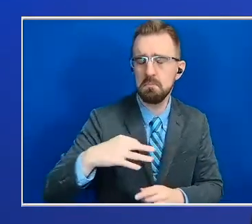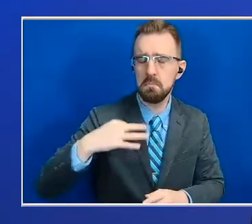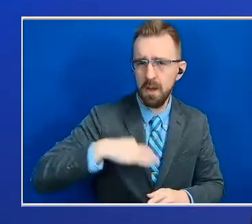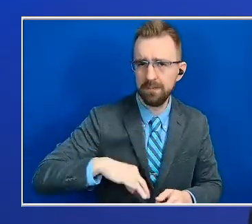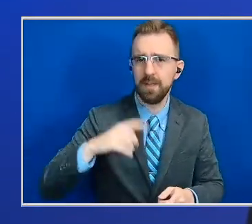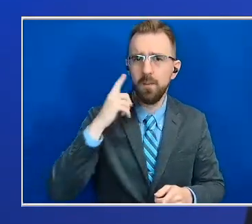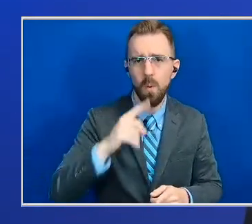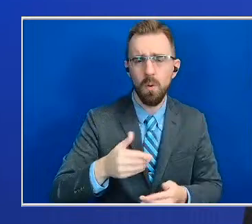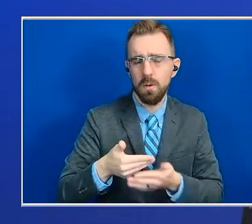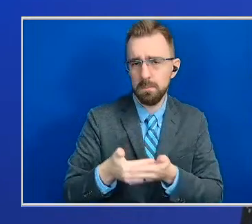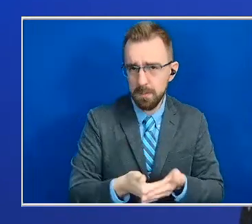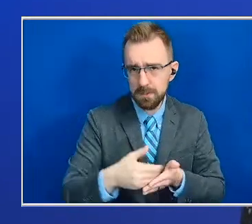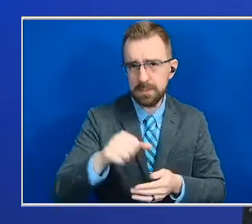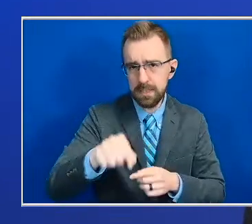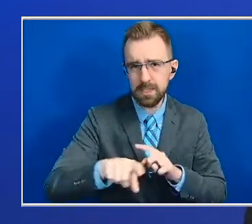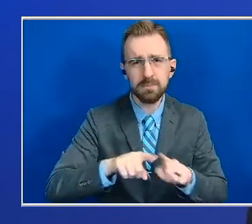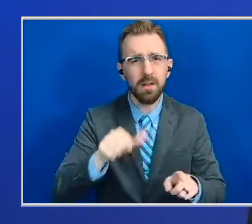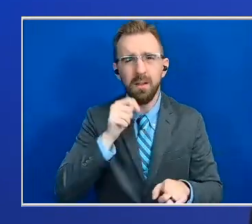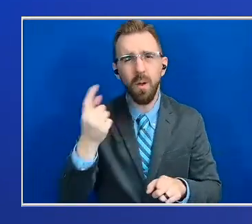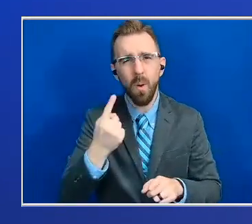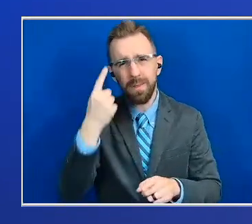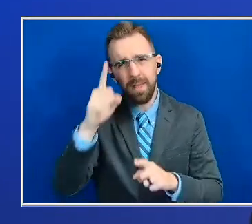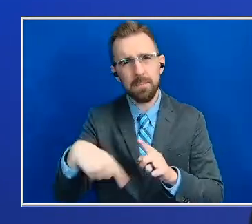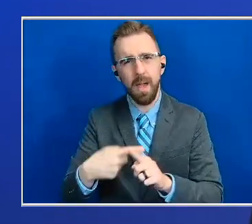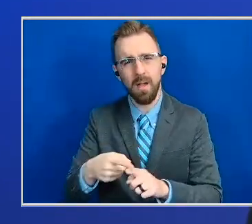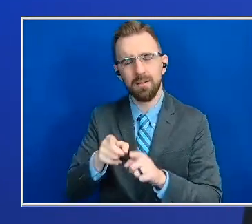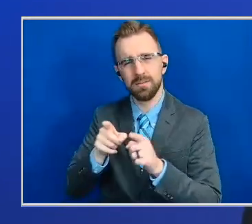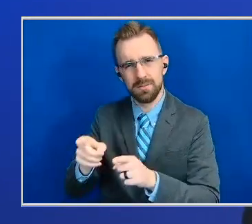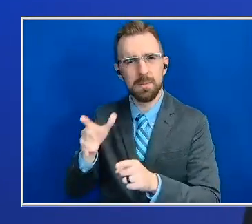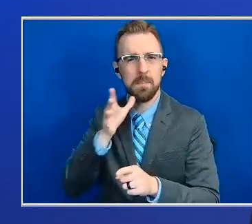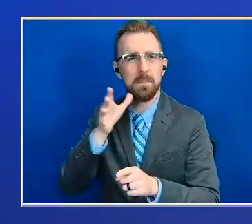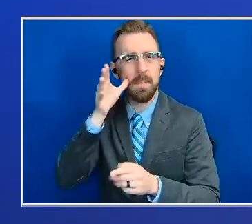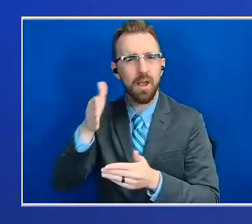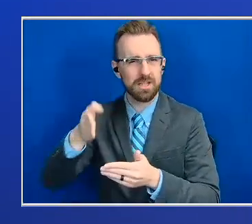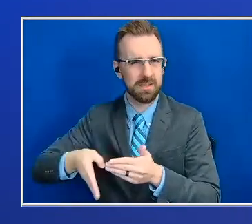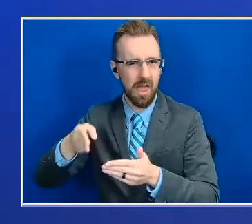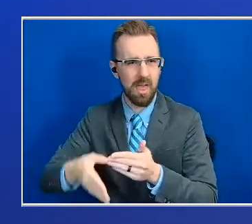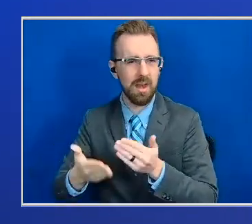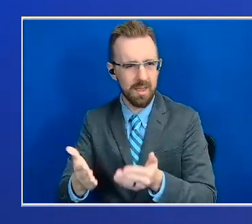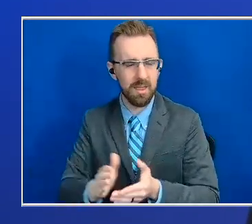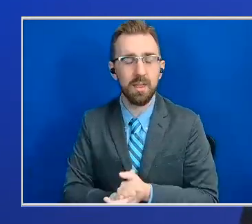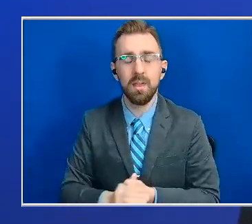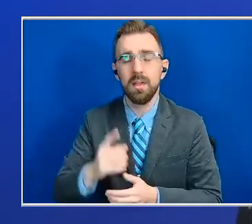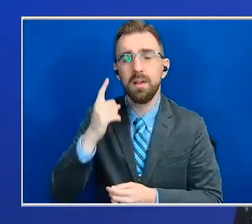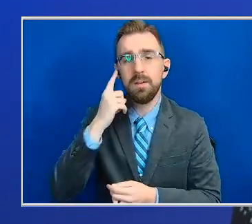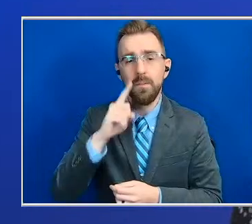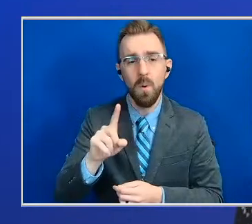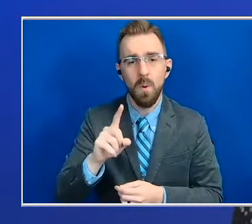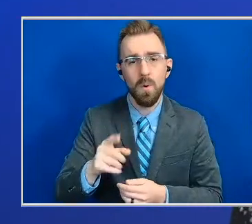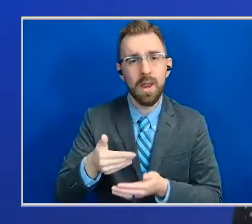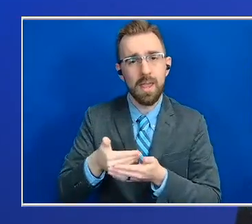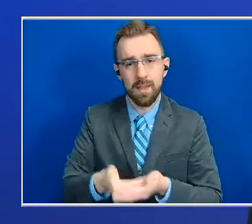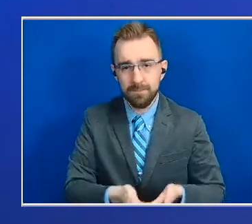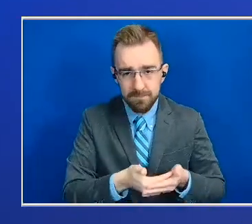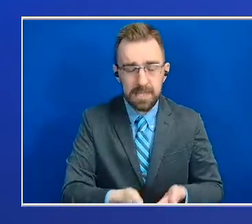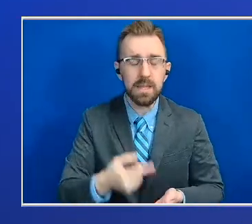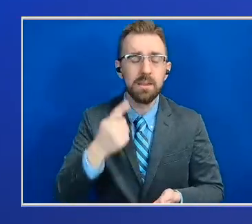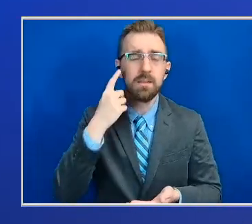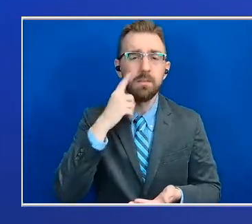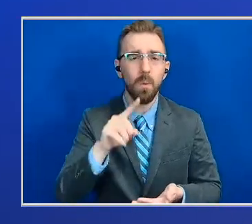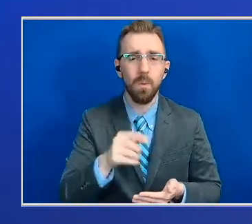but we don't always think about from the breastfeeding parent side. So, but for an infant, for a baby,